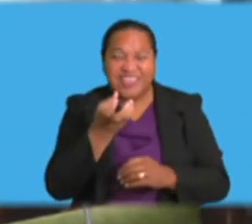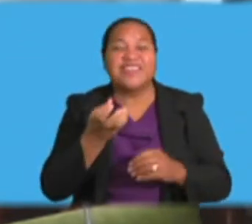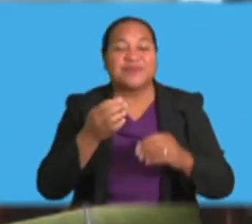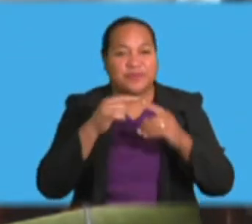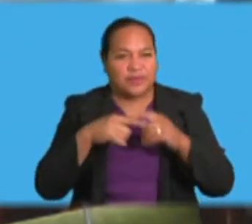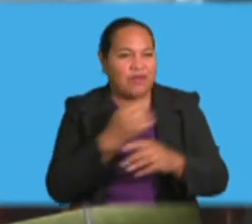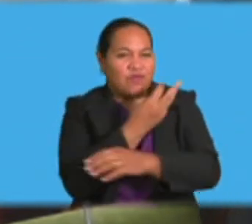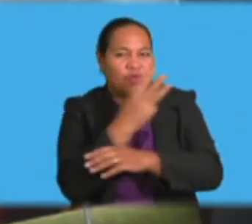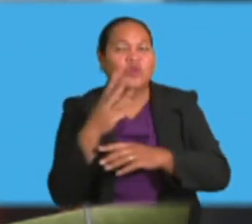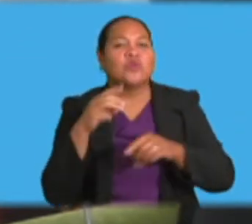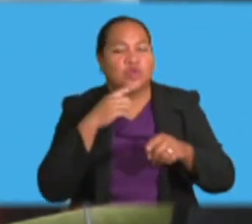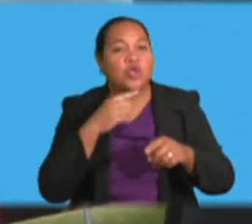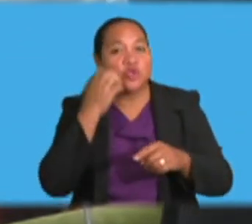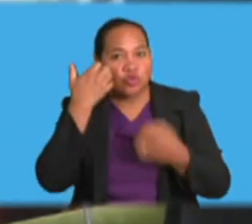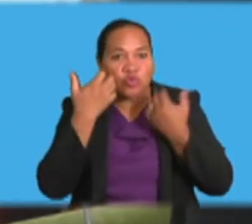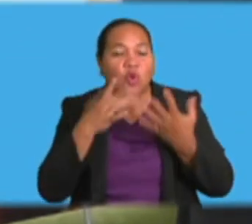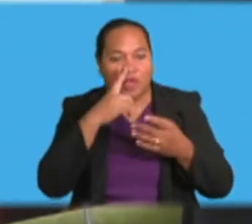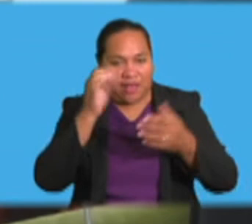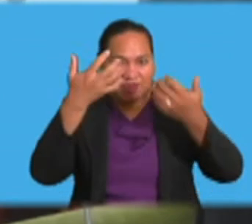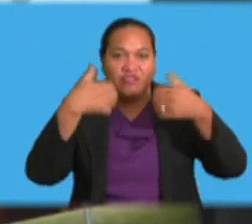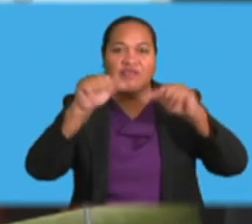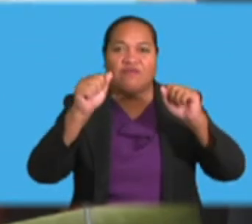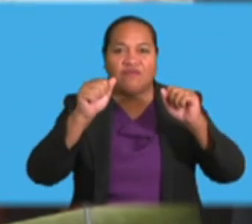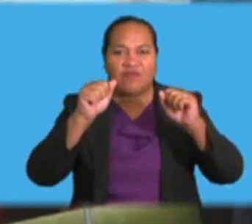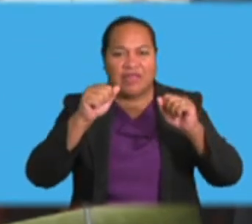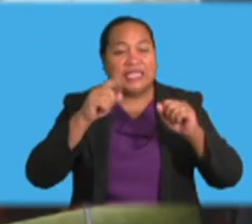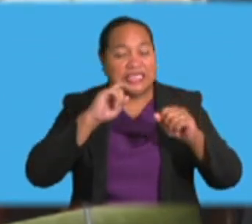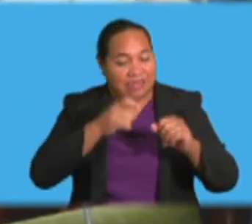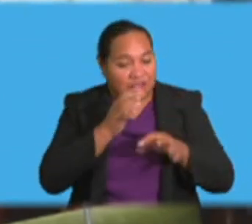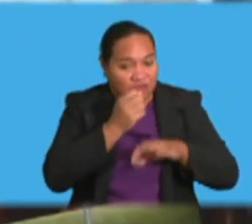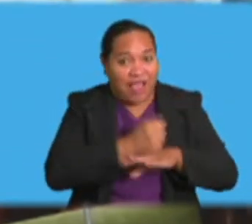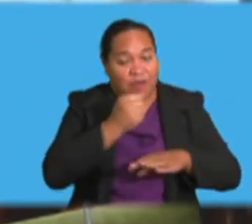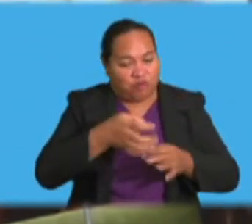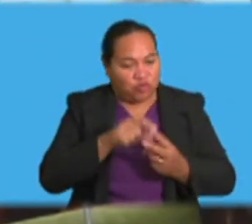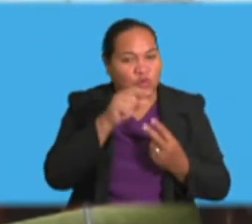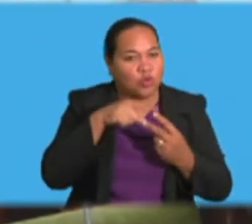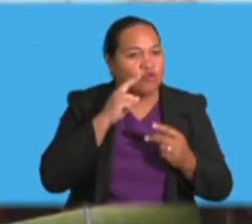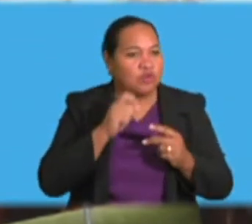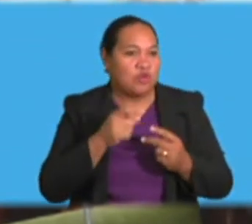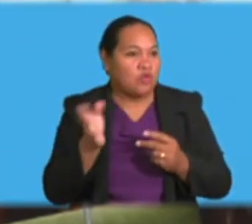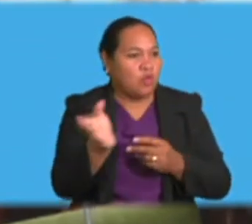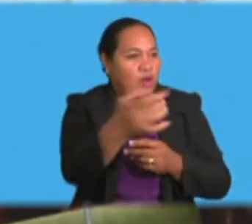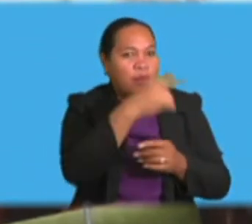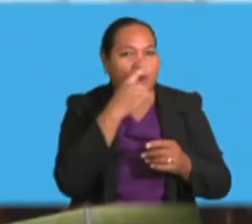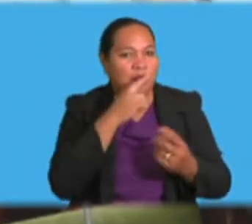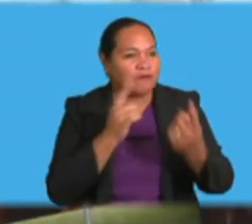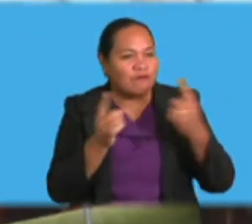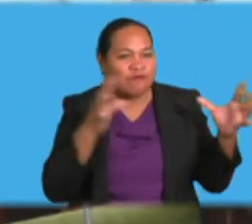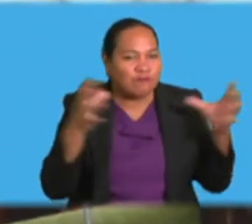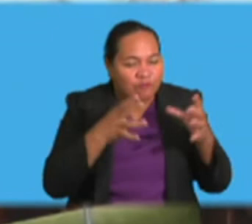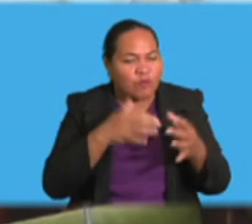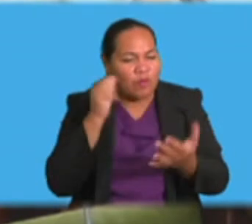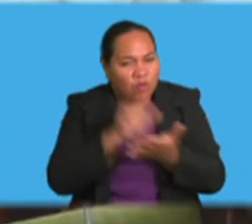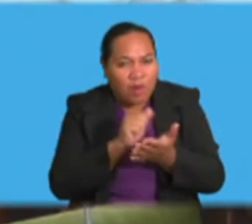short period of time shows what we can achieve, Madam Speaker, when the political will of the government is combined with prudent and sound financial